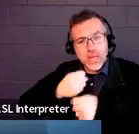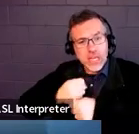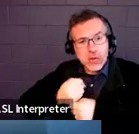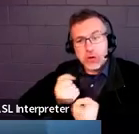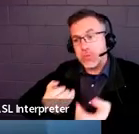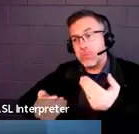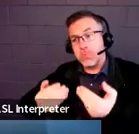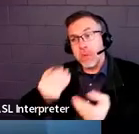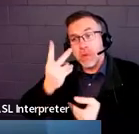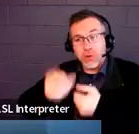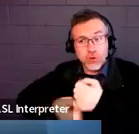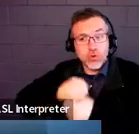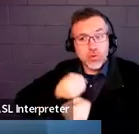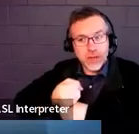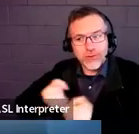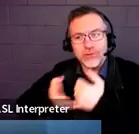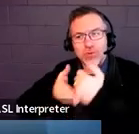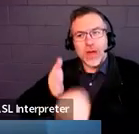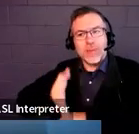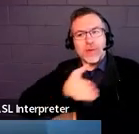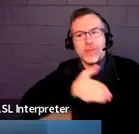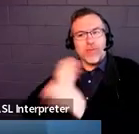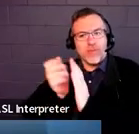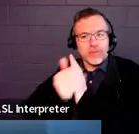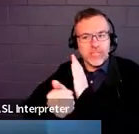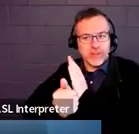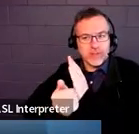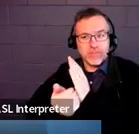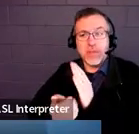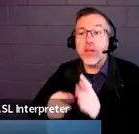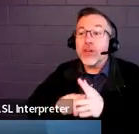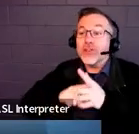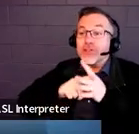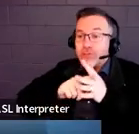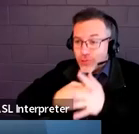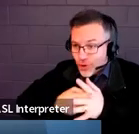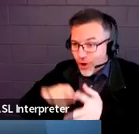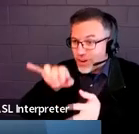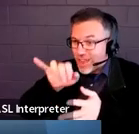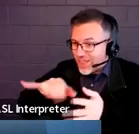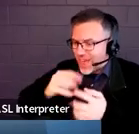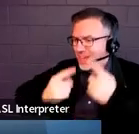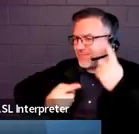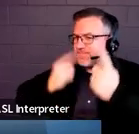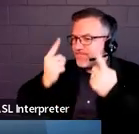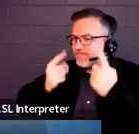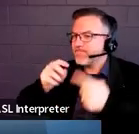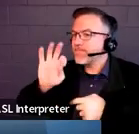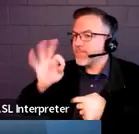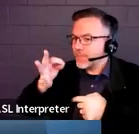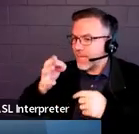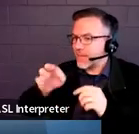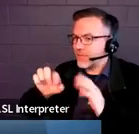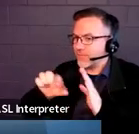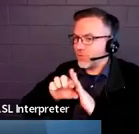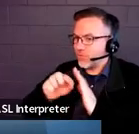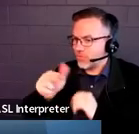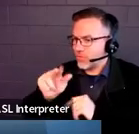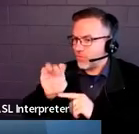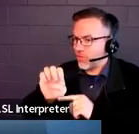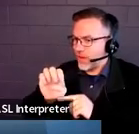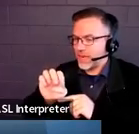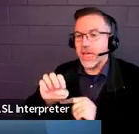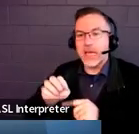is a conversation that you're going to start at ninth grade. I know we've been thrown in headfirst and we had to